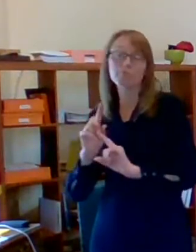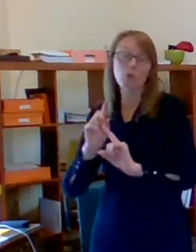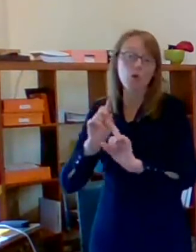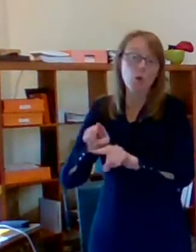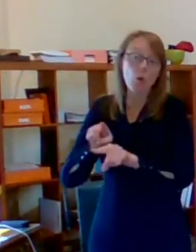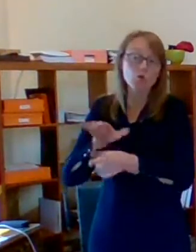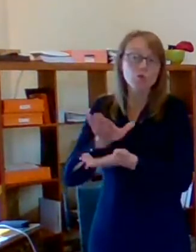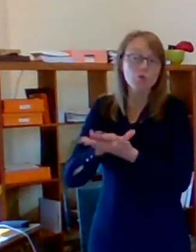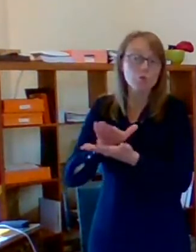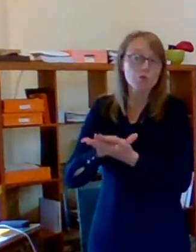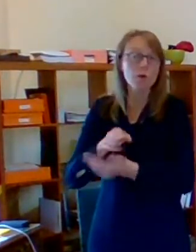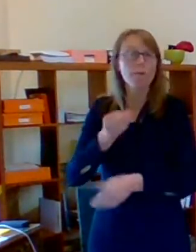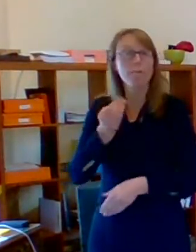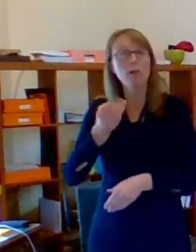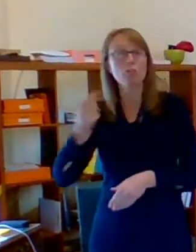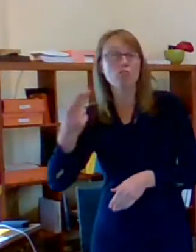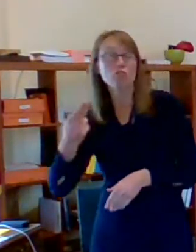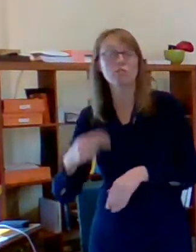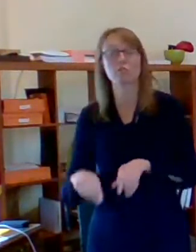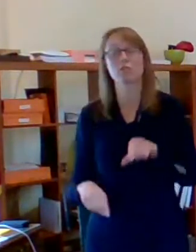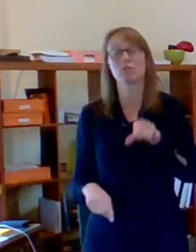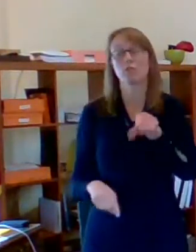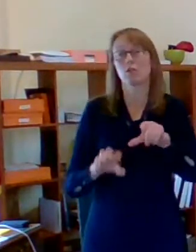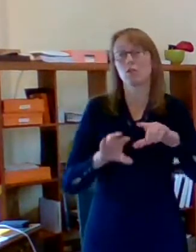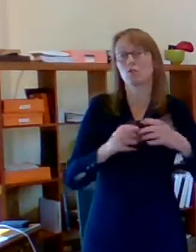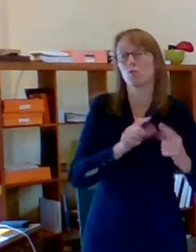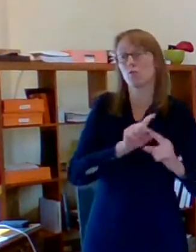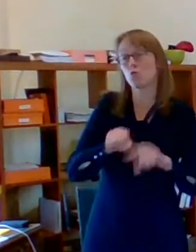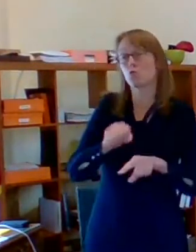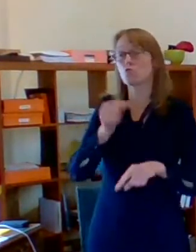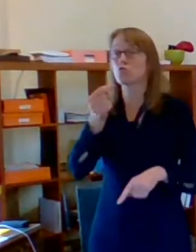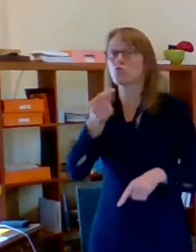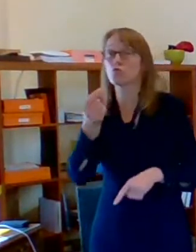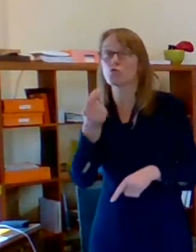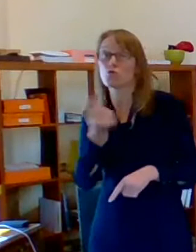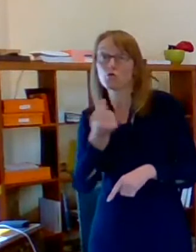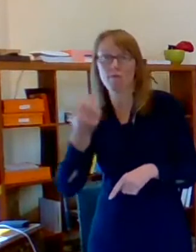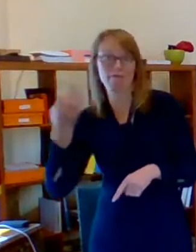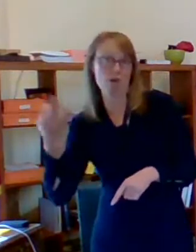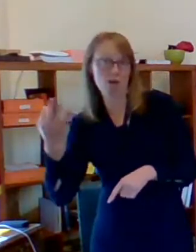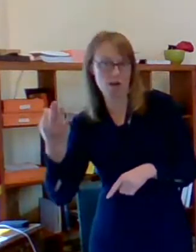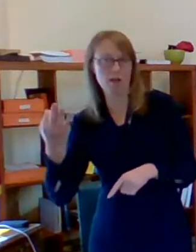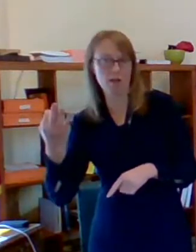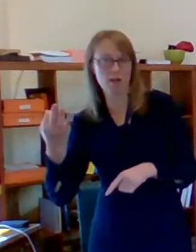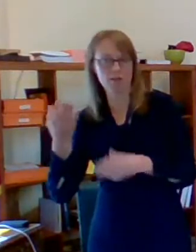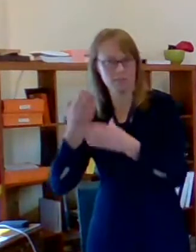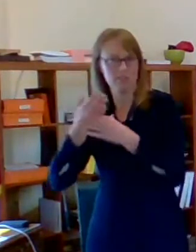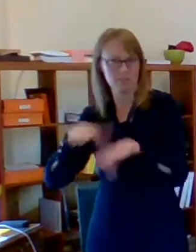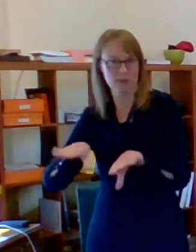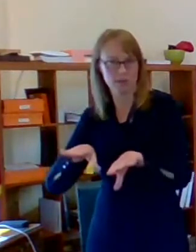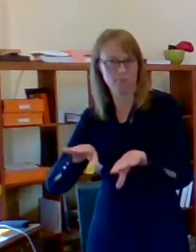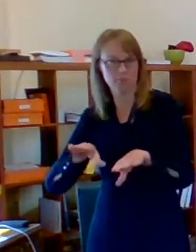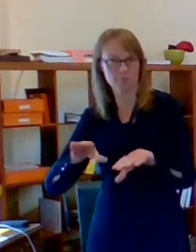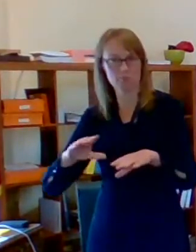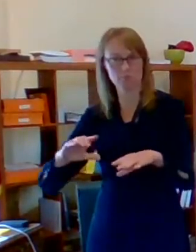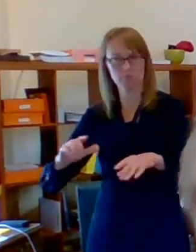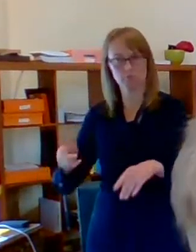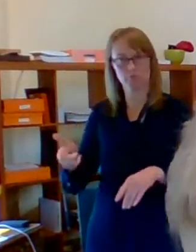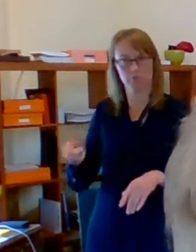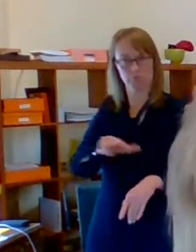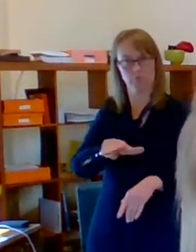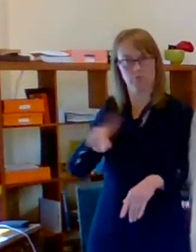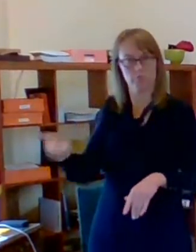school Monday, Thursday, and the other group goes Tuesday, Friday, or something like that. So that's a split session.